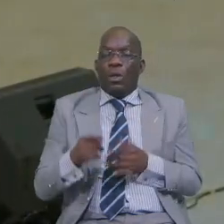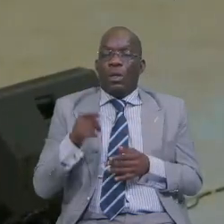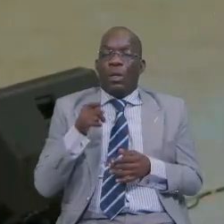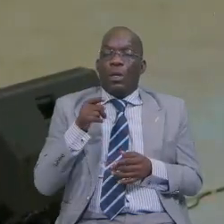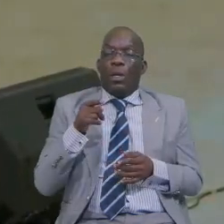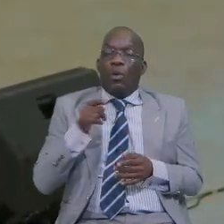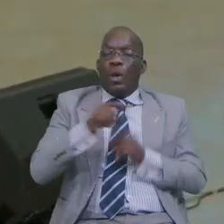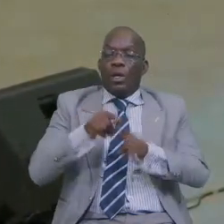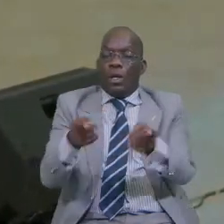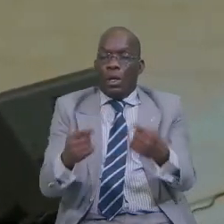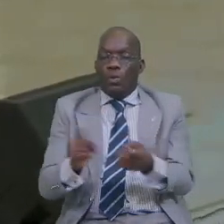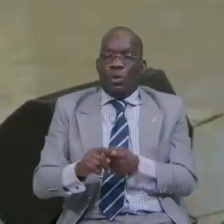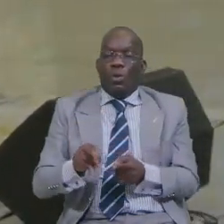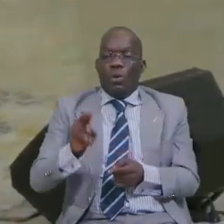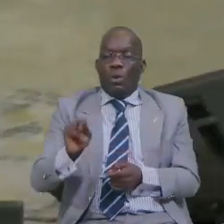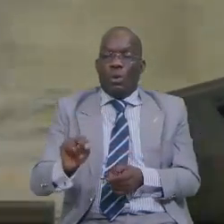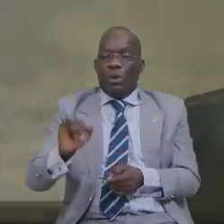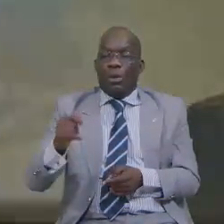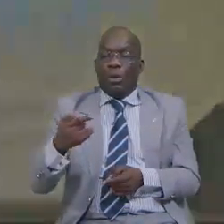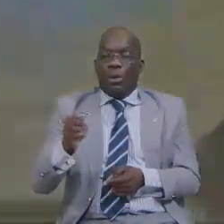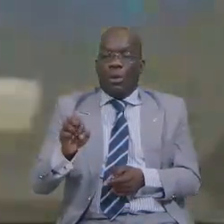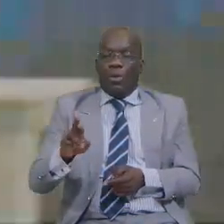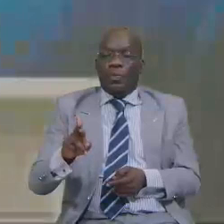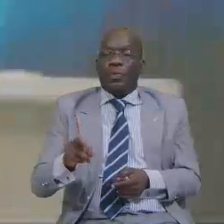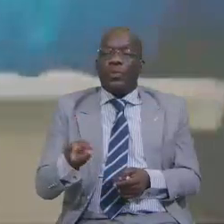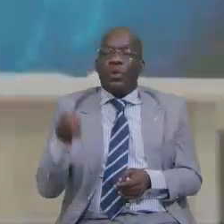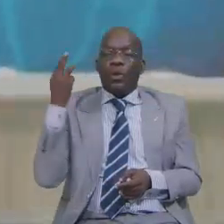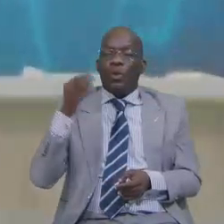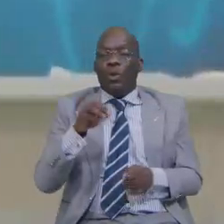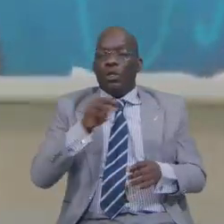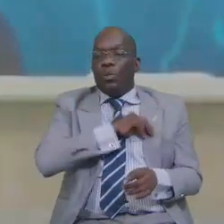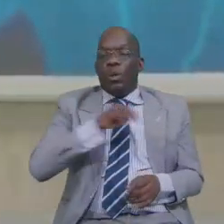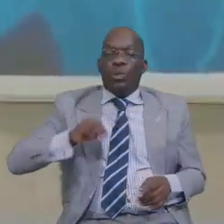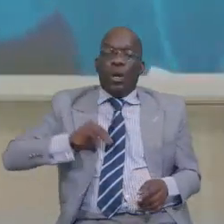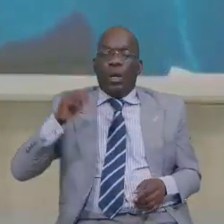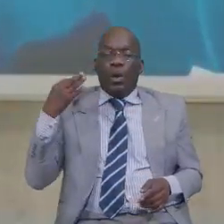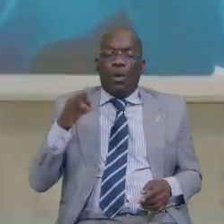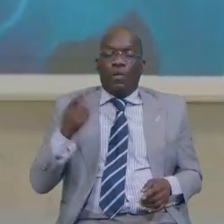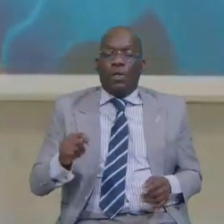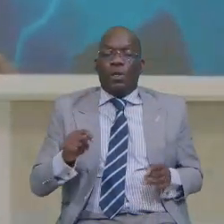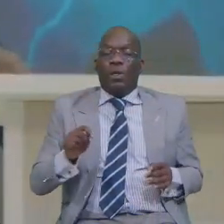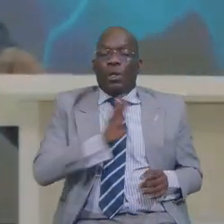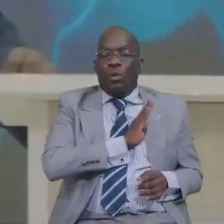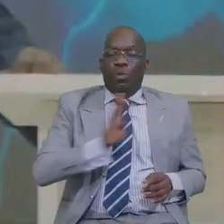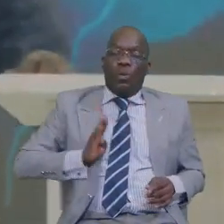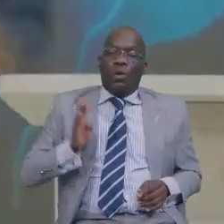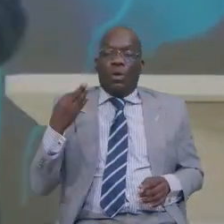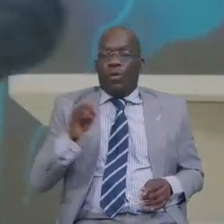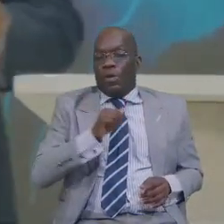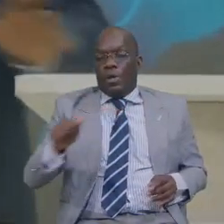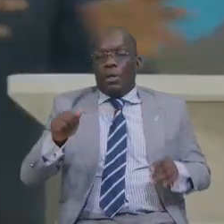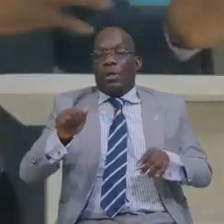a member of the board of trustees for a Pentecostal church.